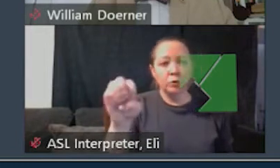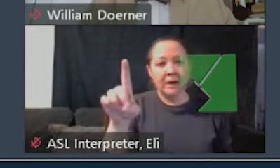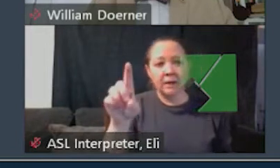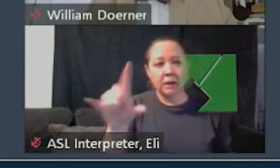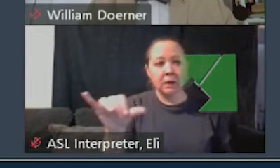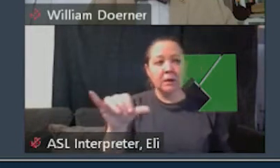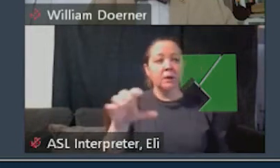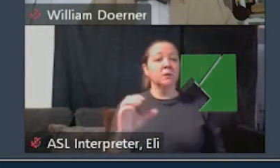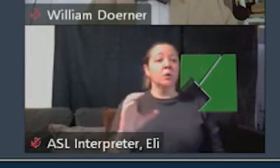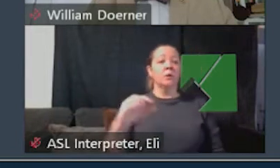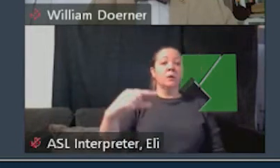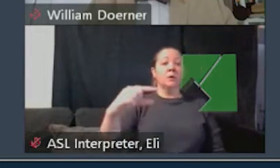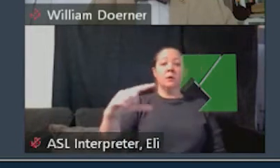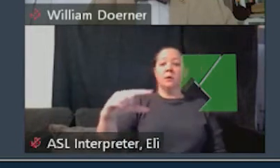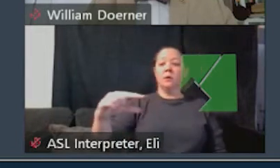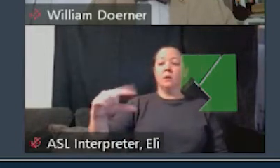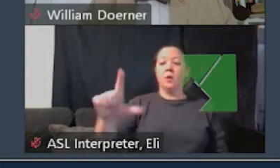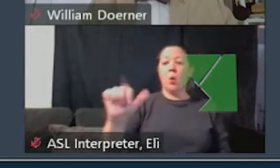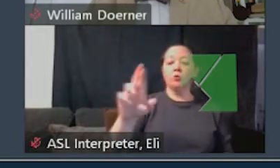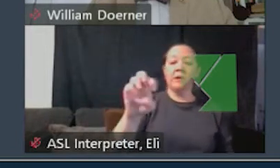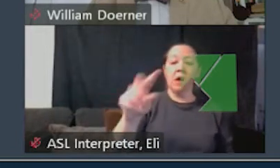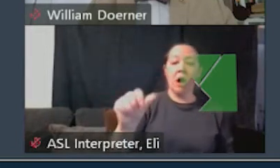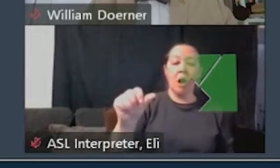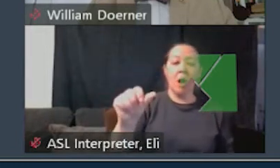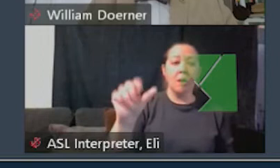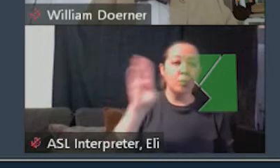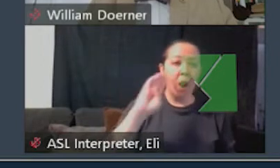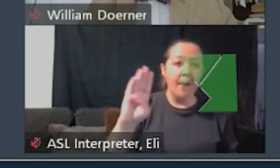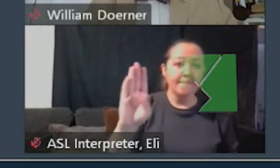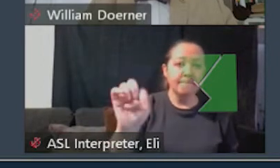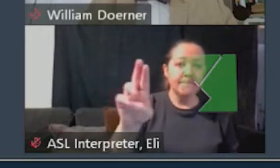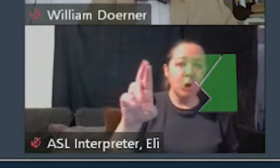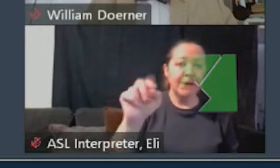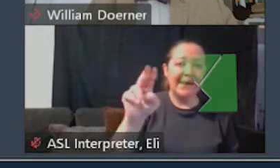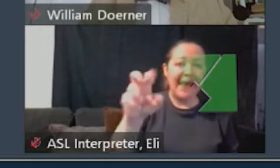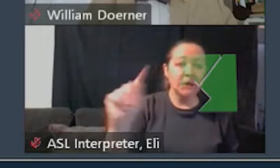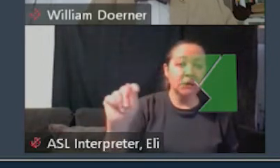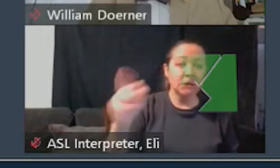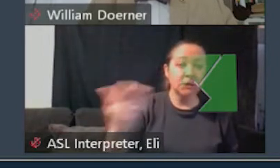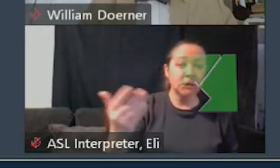on? And it's not necessary if the Mr. Ruddy and Mr. McCarthy have it.